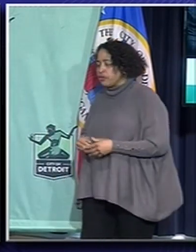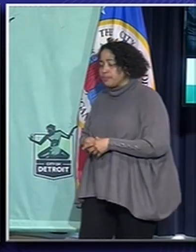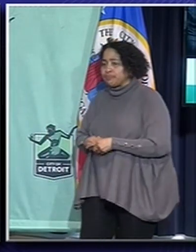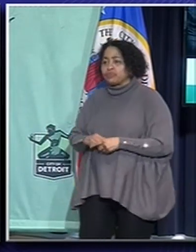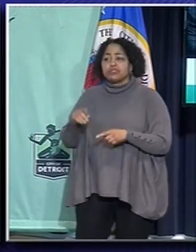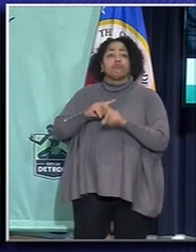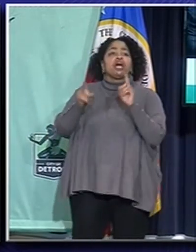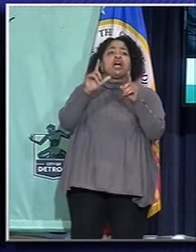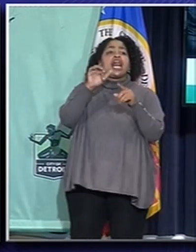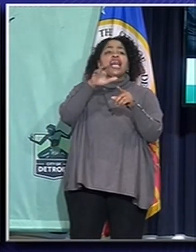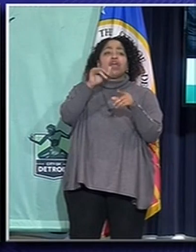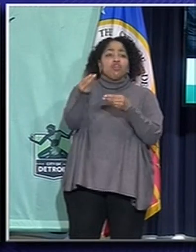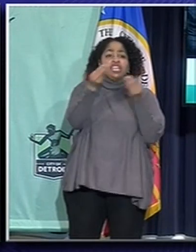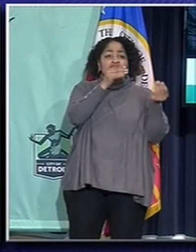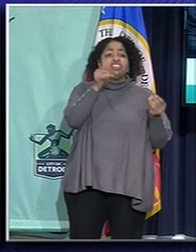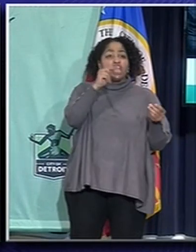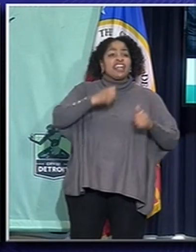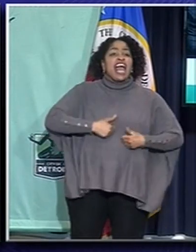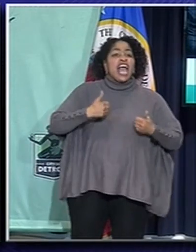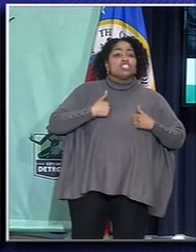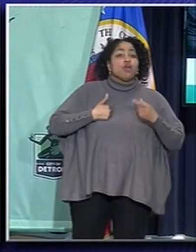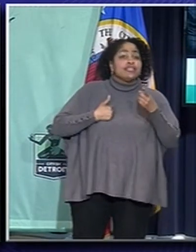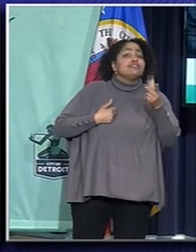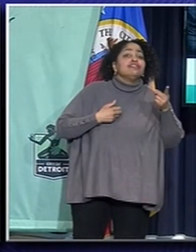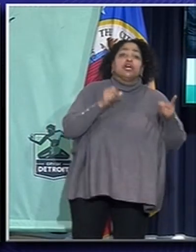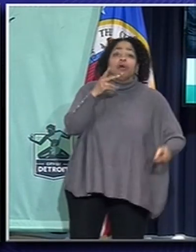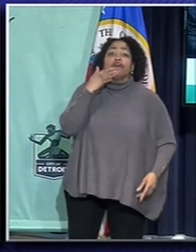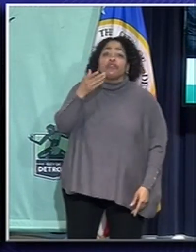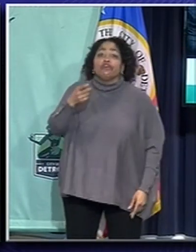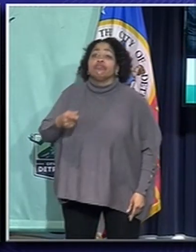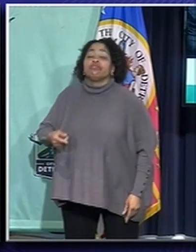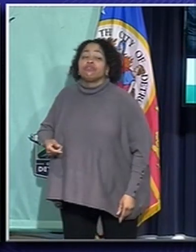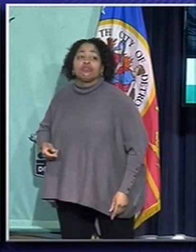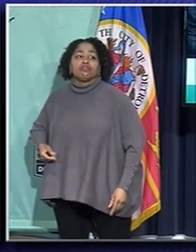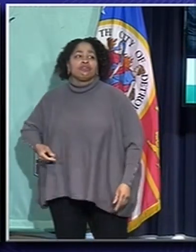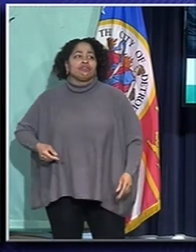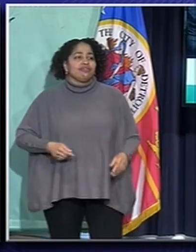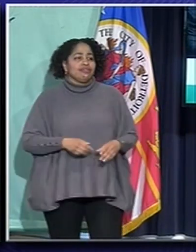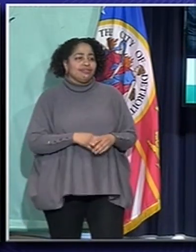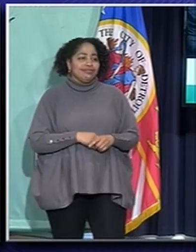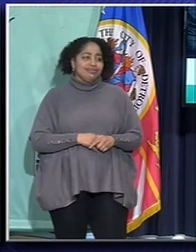But Larry, are you going to give John the address? Okay, good.